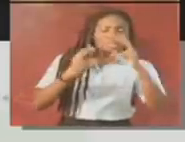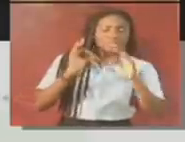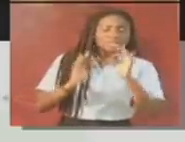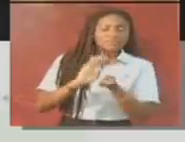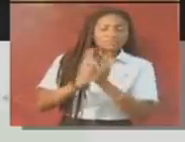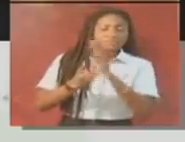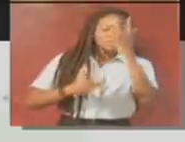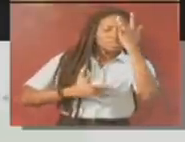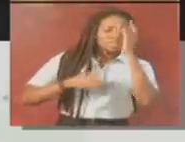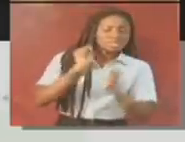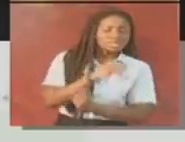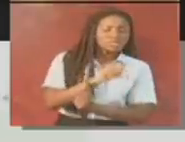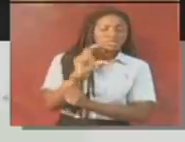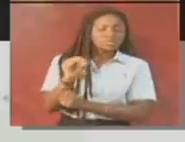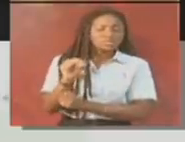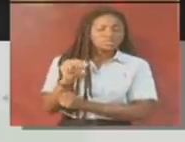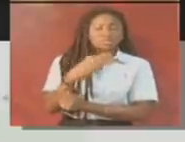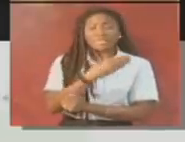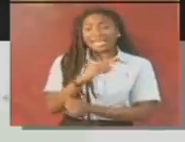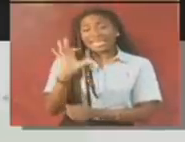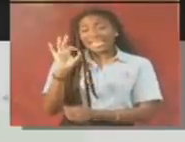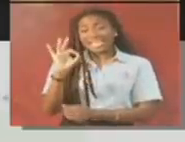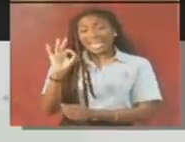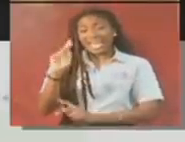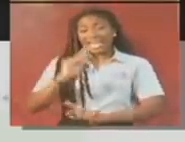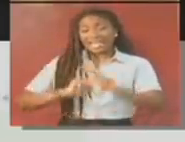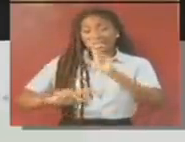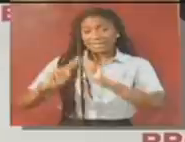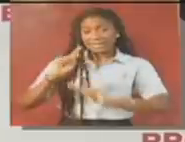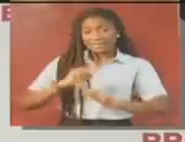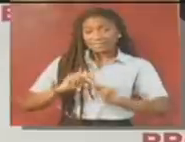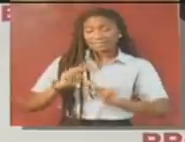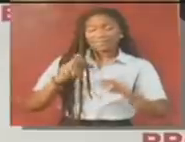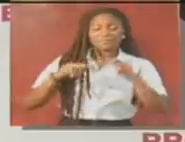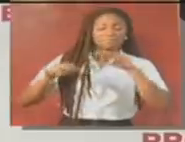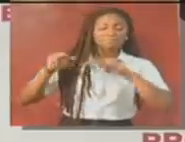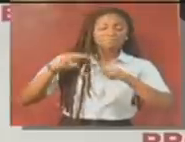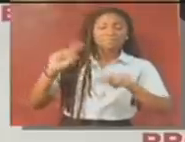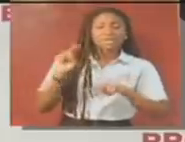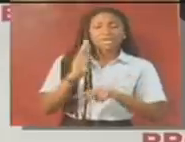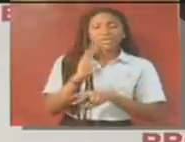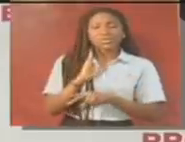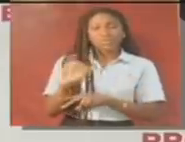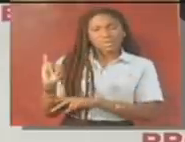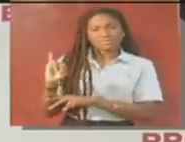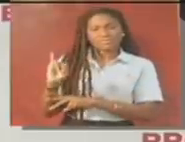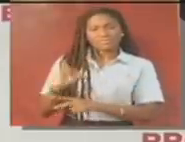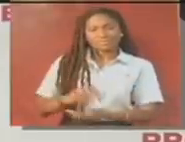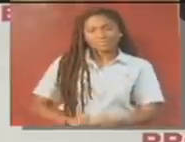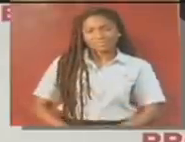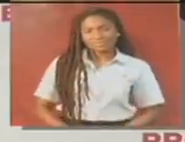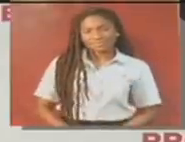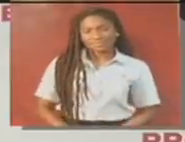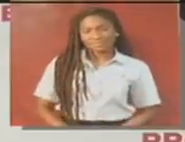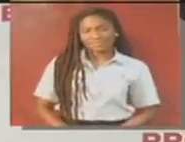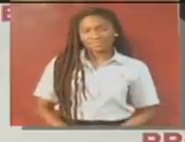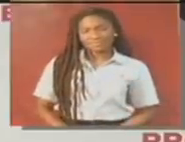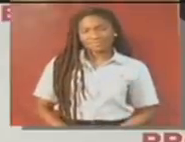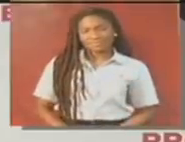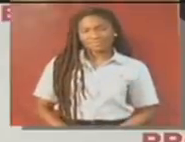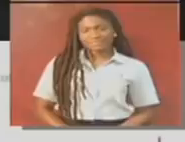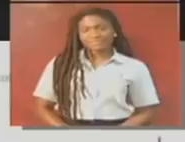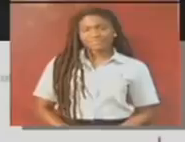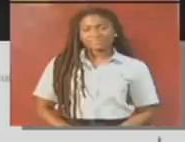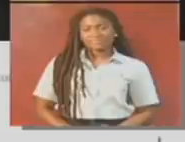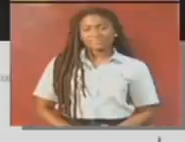there are 9 persons in step-down facilities, all of them at the UE Debe facility. I'd like to continue with the